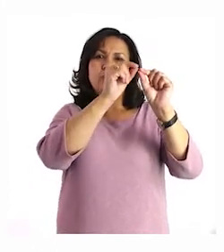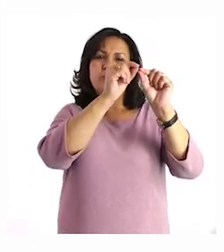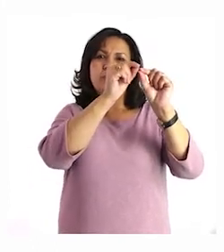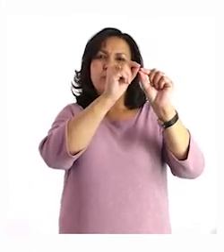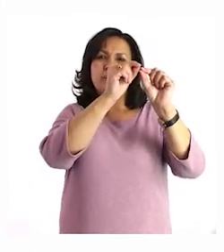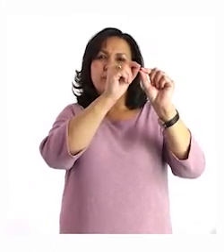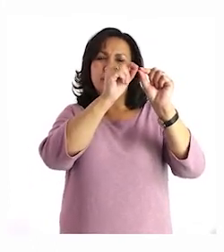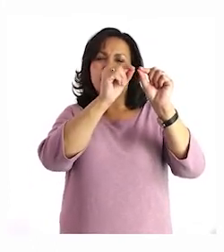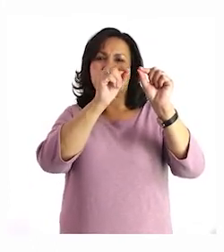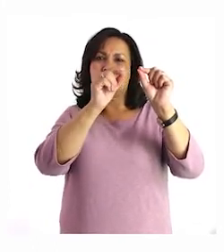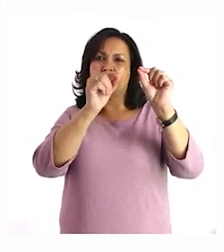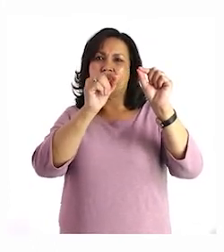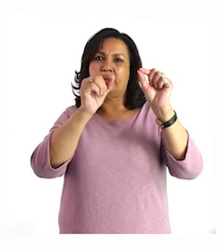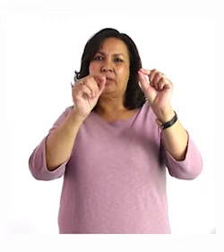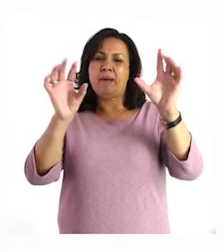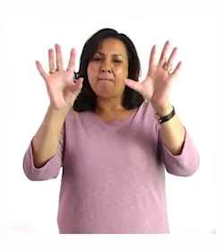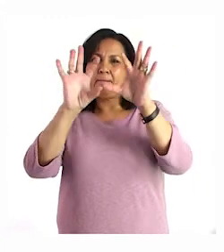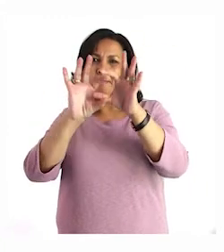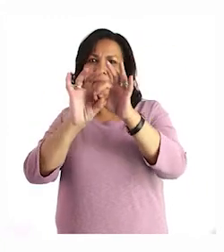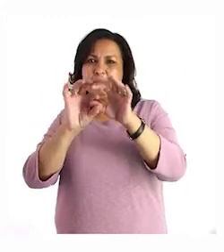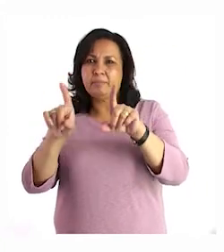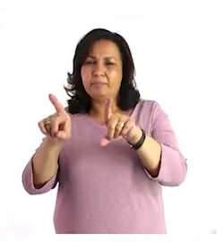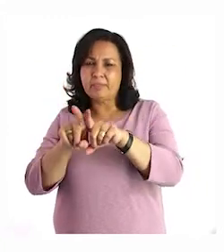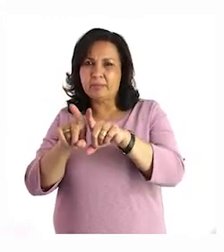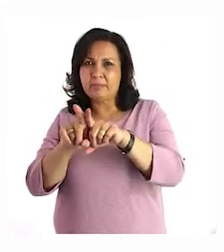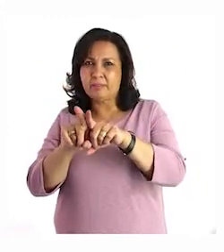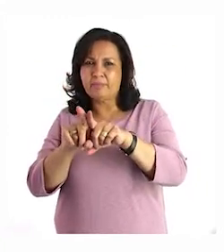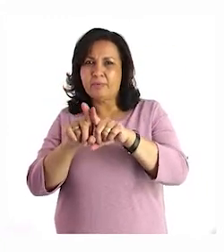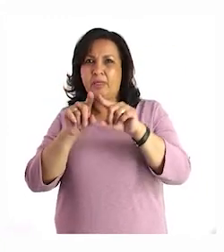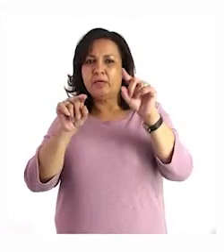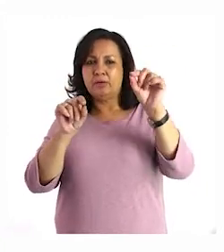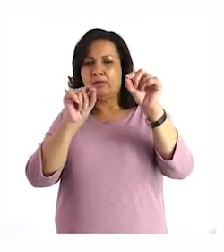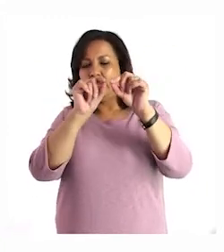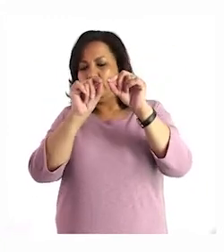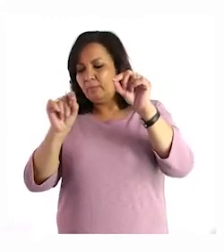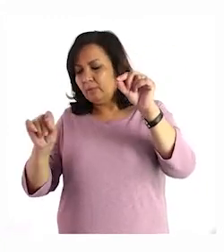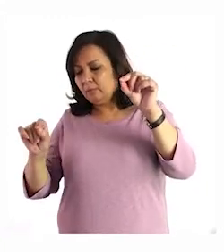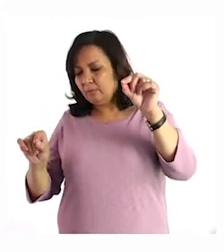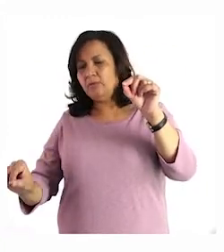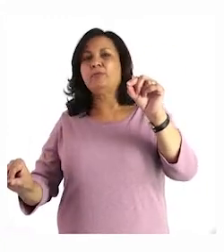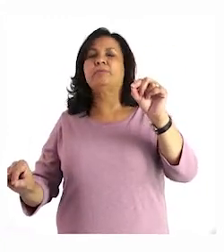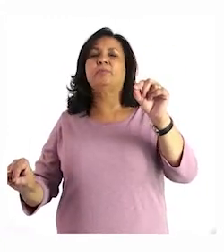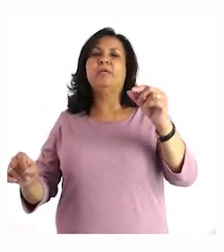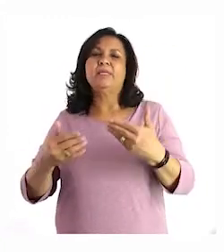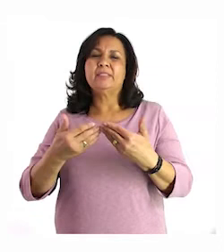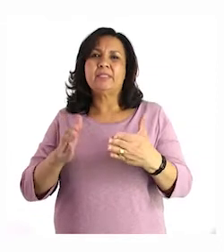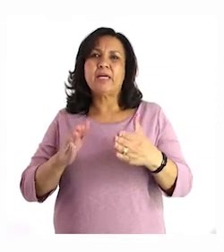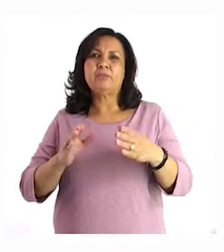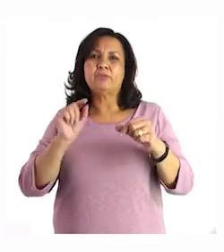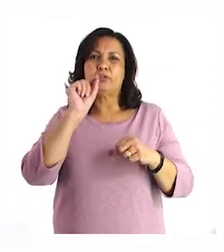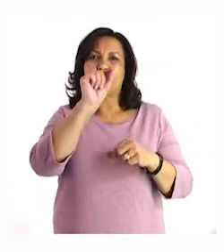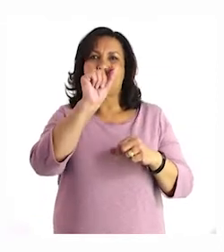top, and you find the matching pair and join it to the same dot. Remember to start at the dot